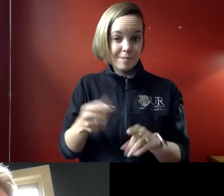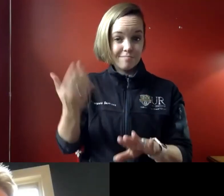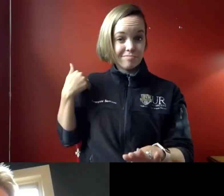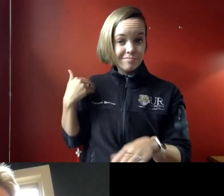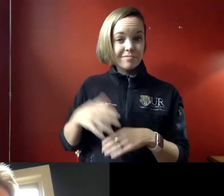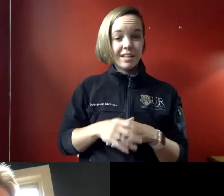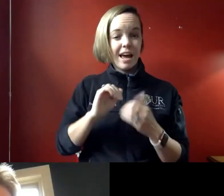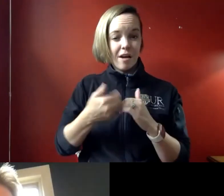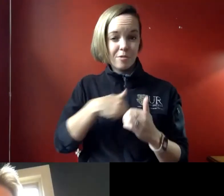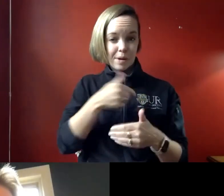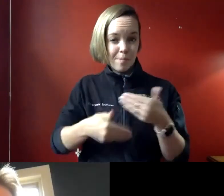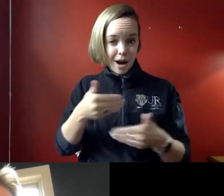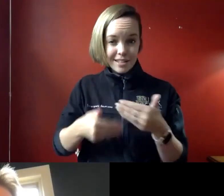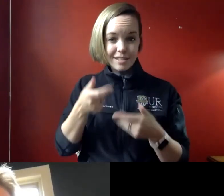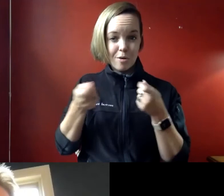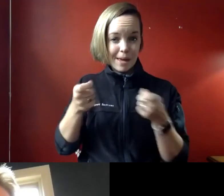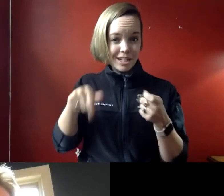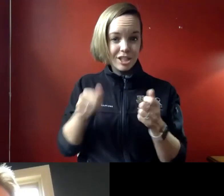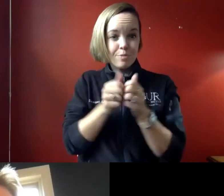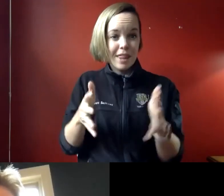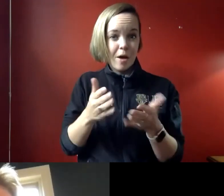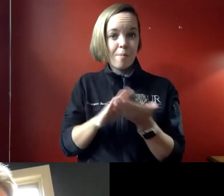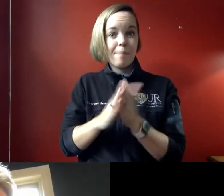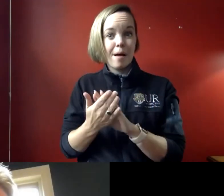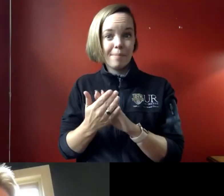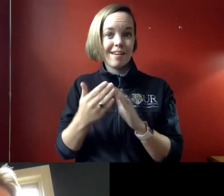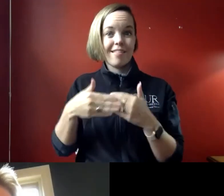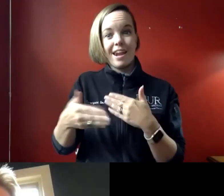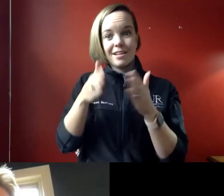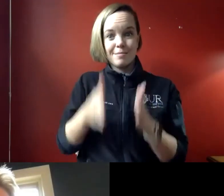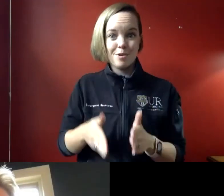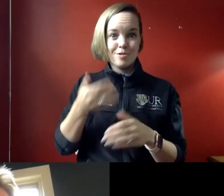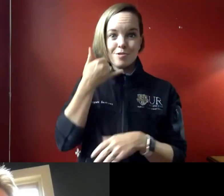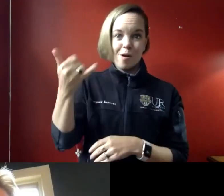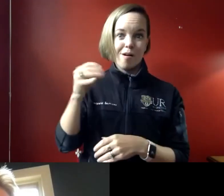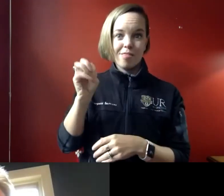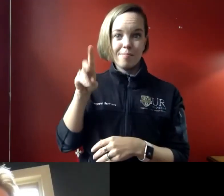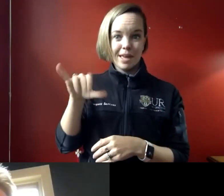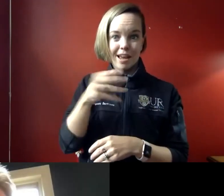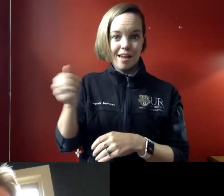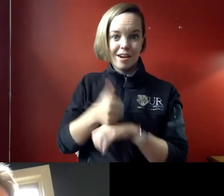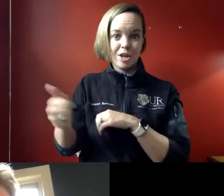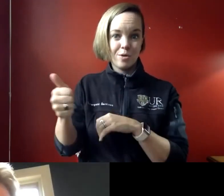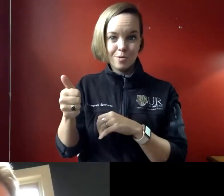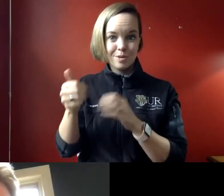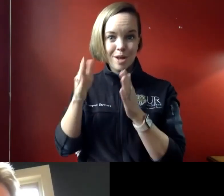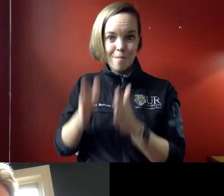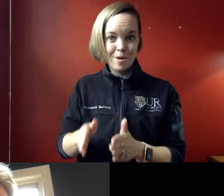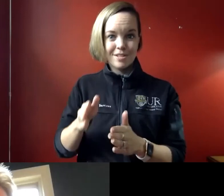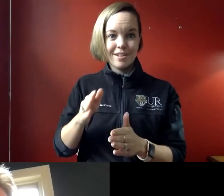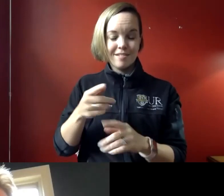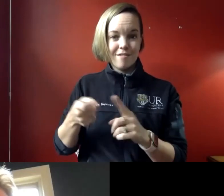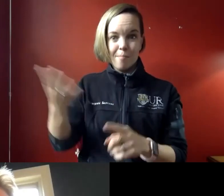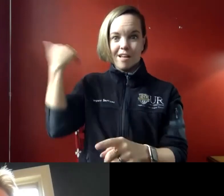or manage this without becoming the next person to call the media and accuse someone from 5 to 20 years ago when